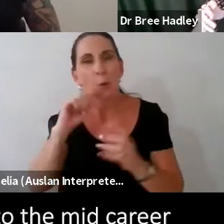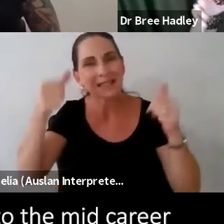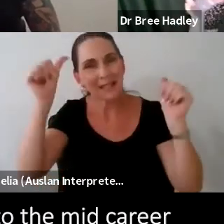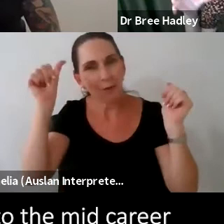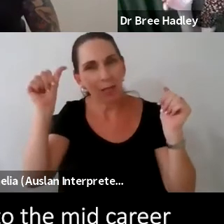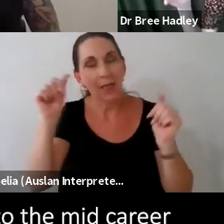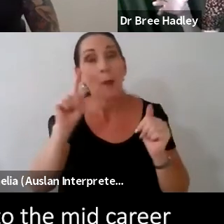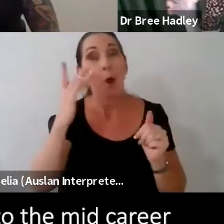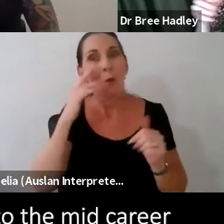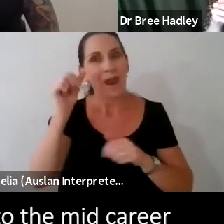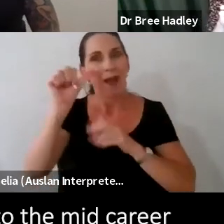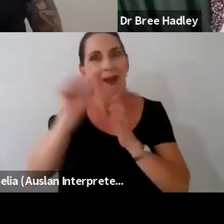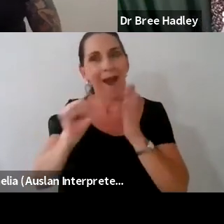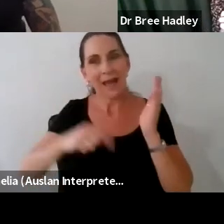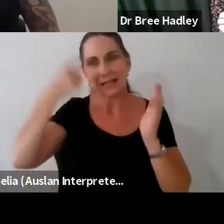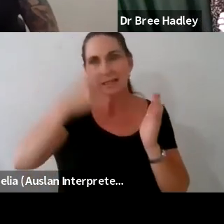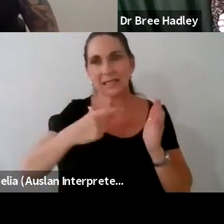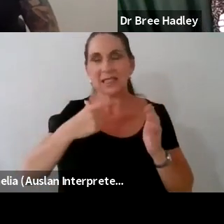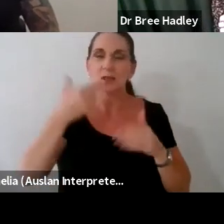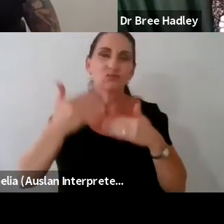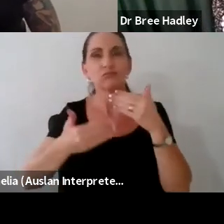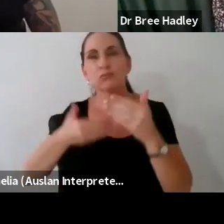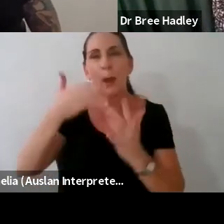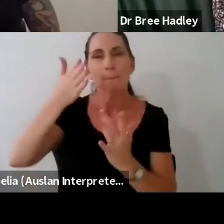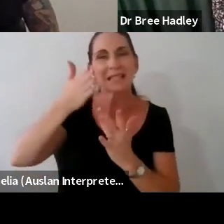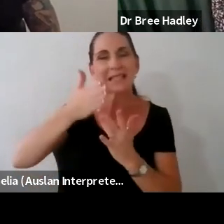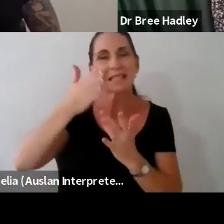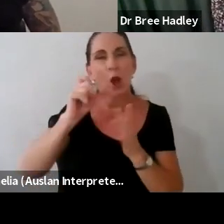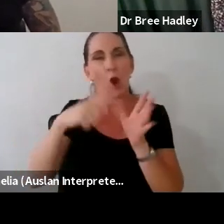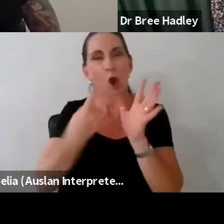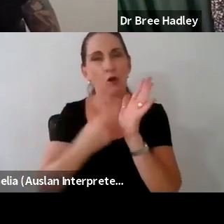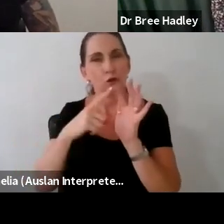the mid-career and things like that, the odds that they're going to want